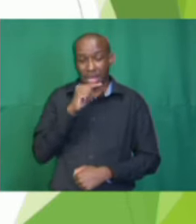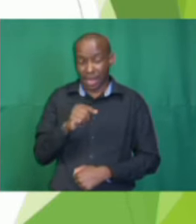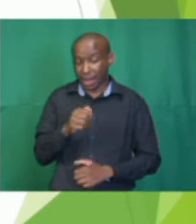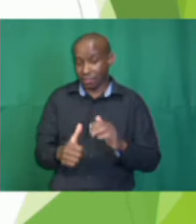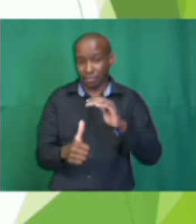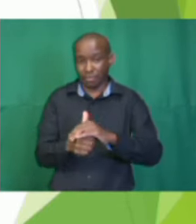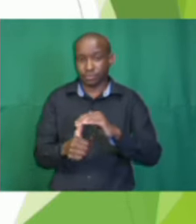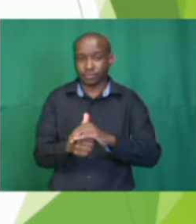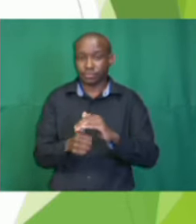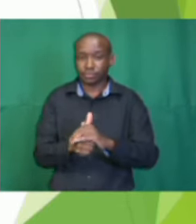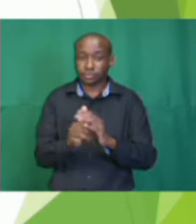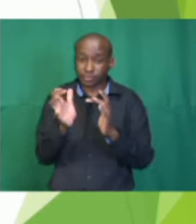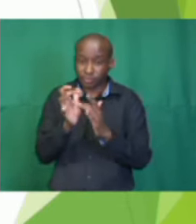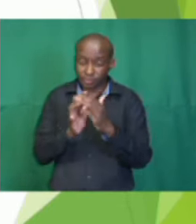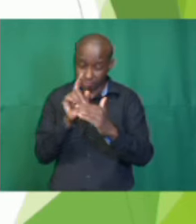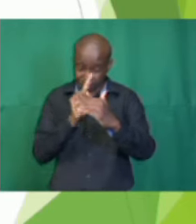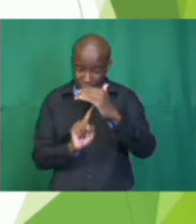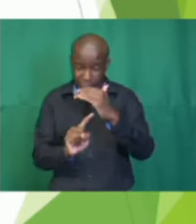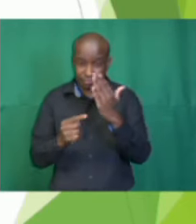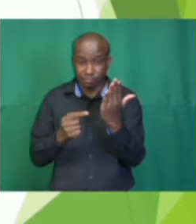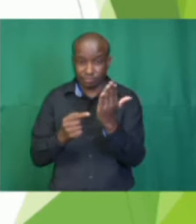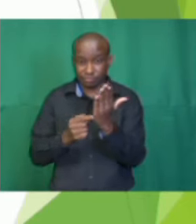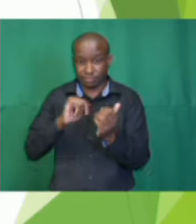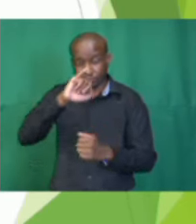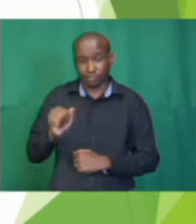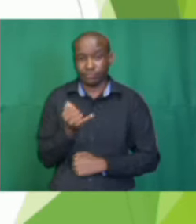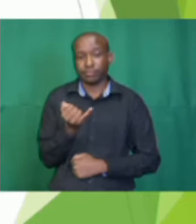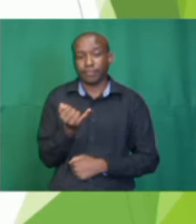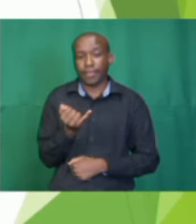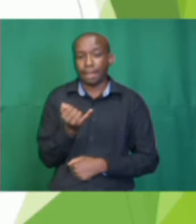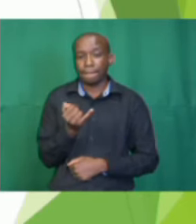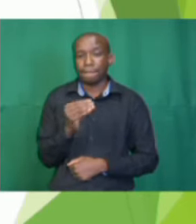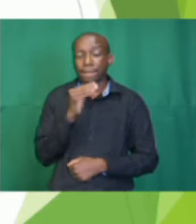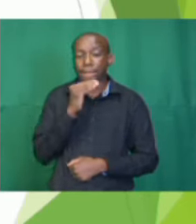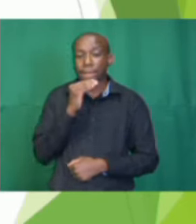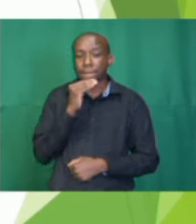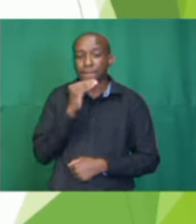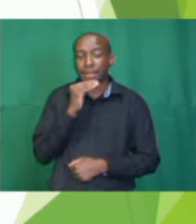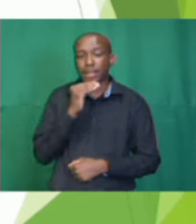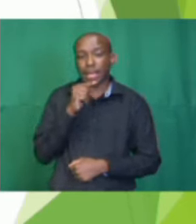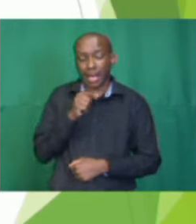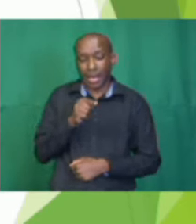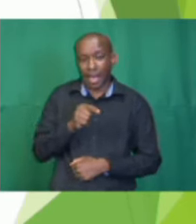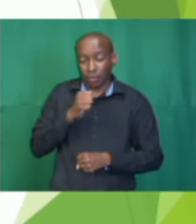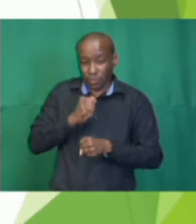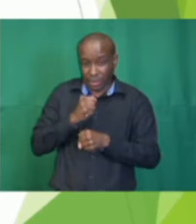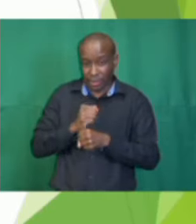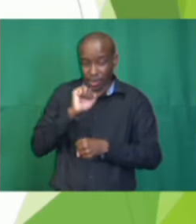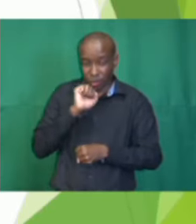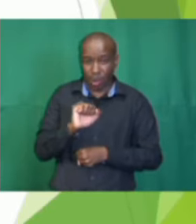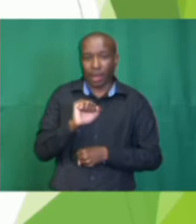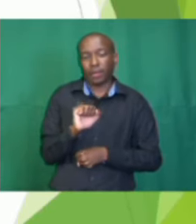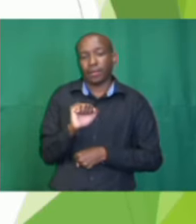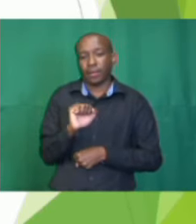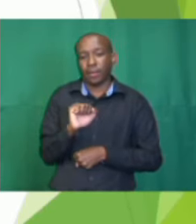Jesus Christ entering into Jerusalem, it is for his mission, which is the crucifixion and the death